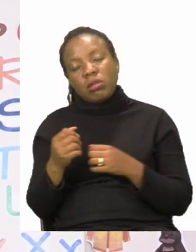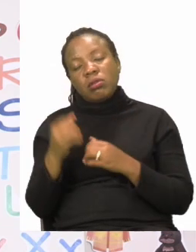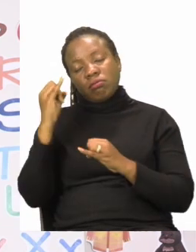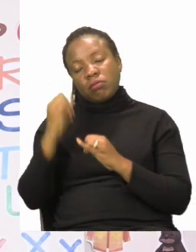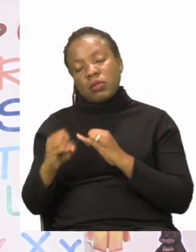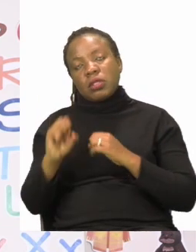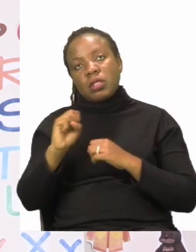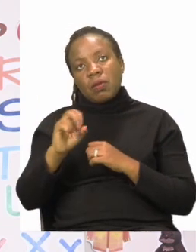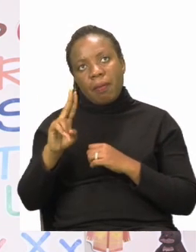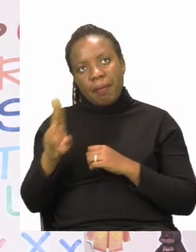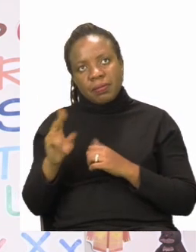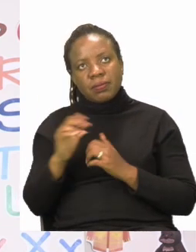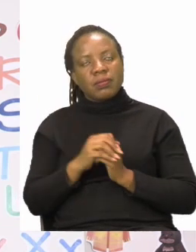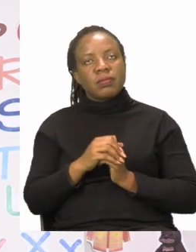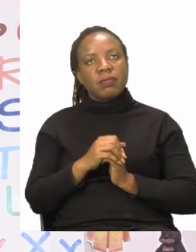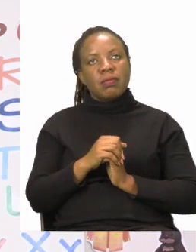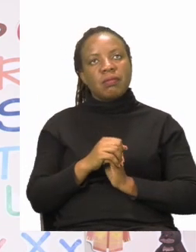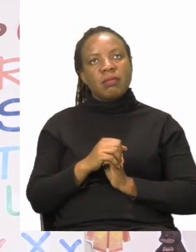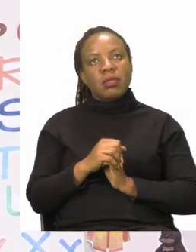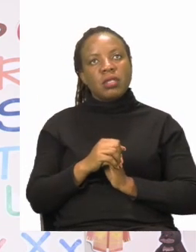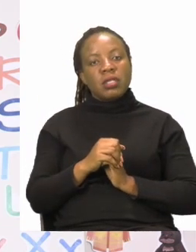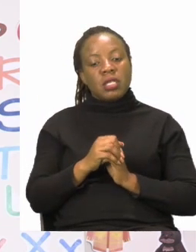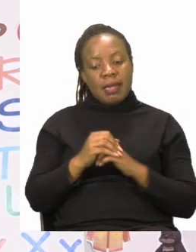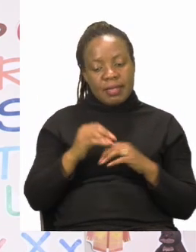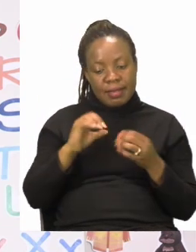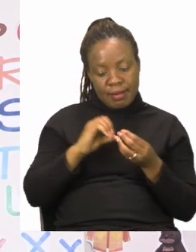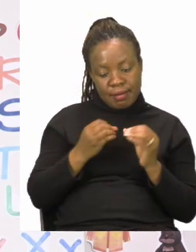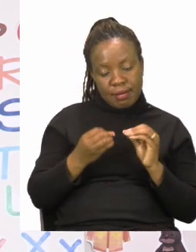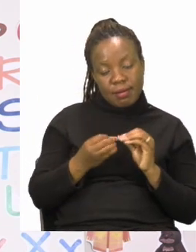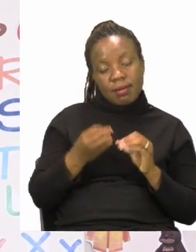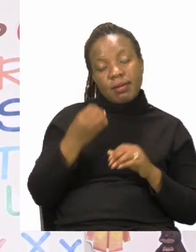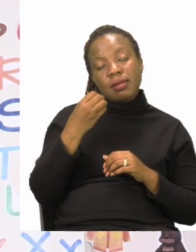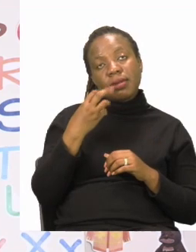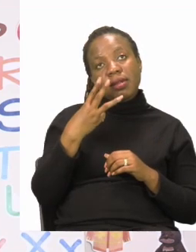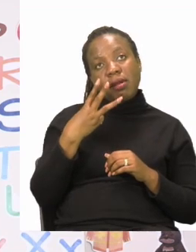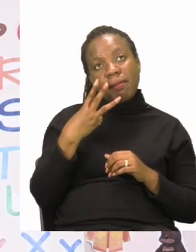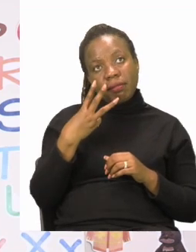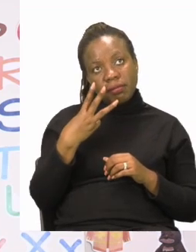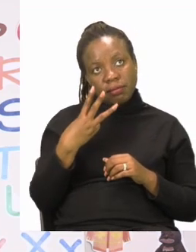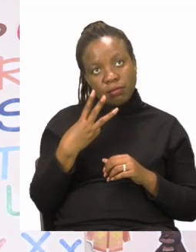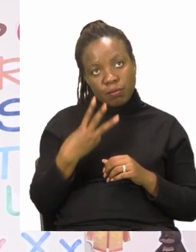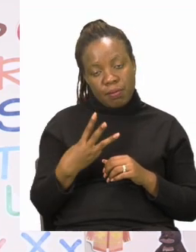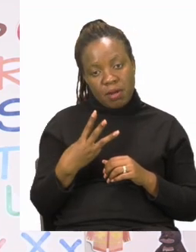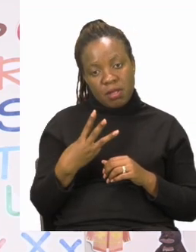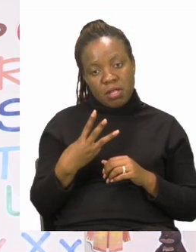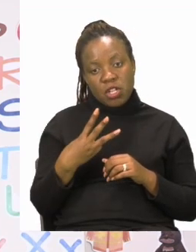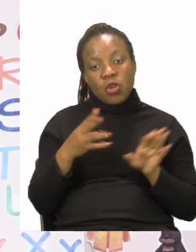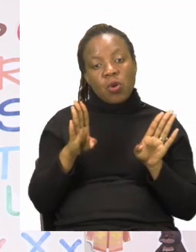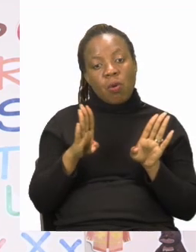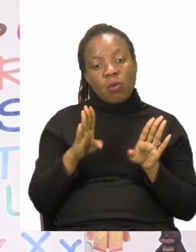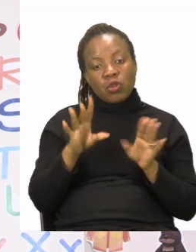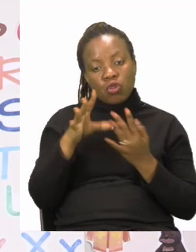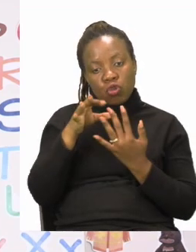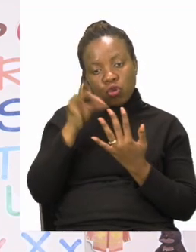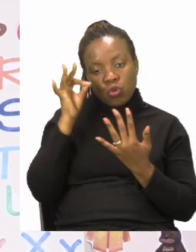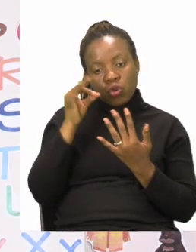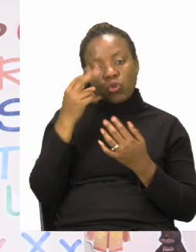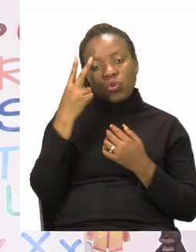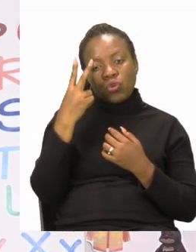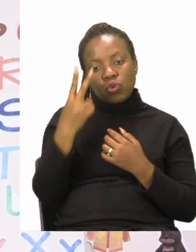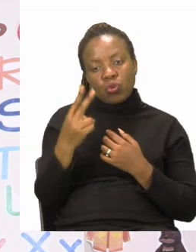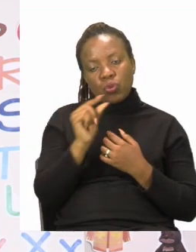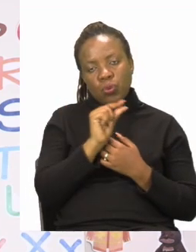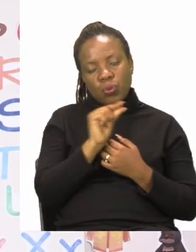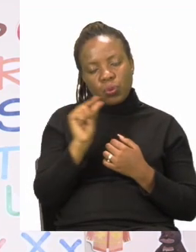you could possibly find in the little shape at number 2. Now I'm going to give you